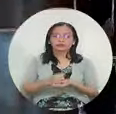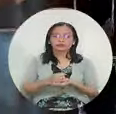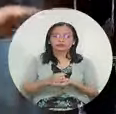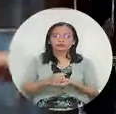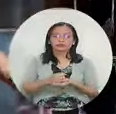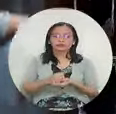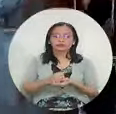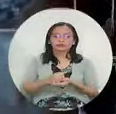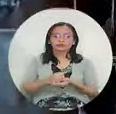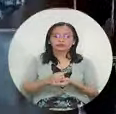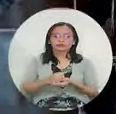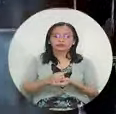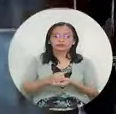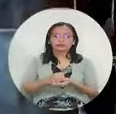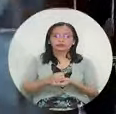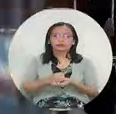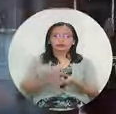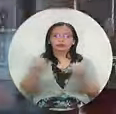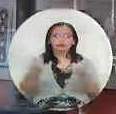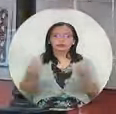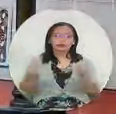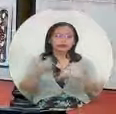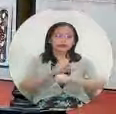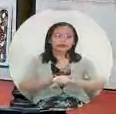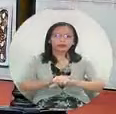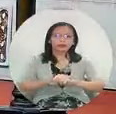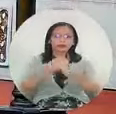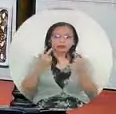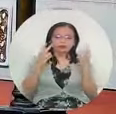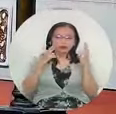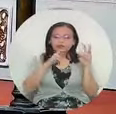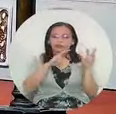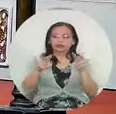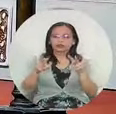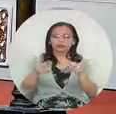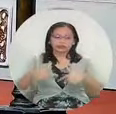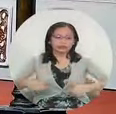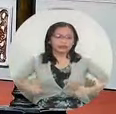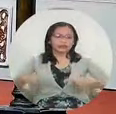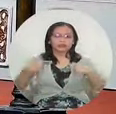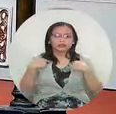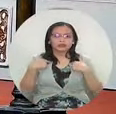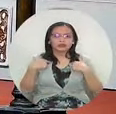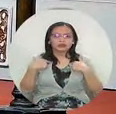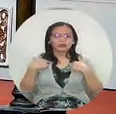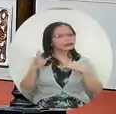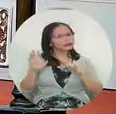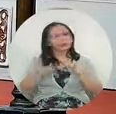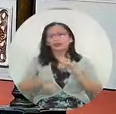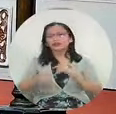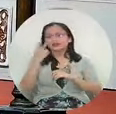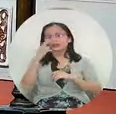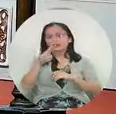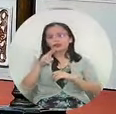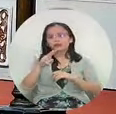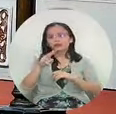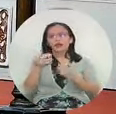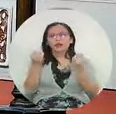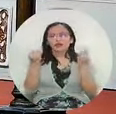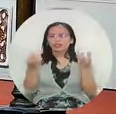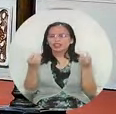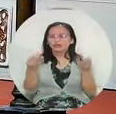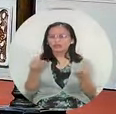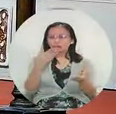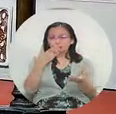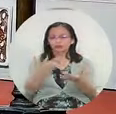And many times, if we look at the background of our life, we cannot say good things about yesterday. It's all memory